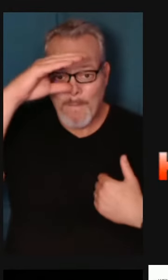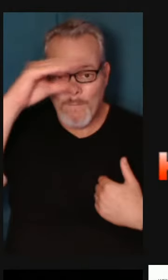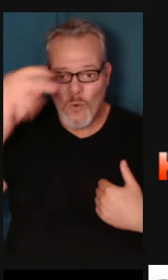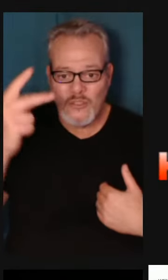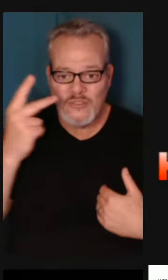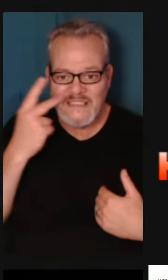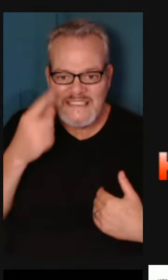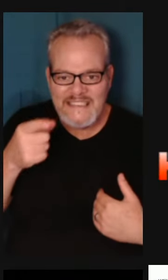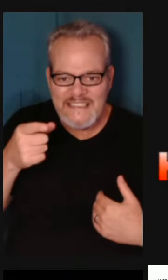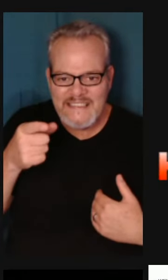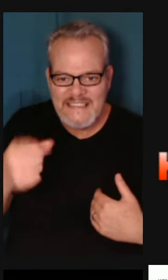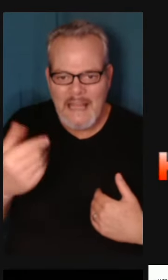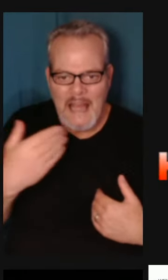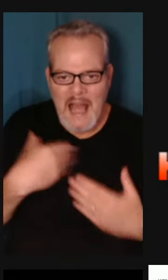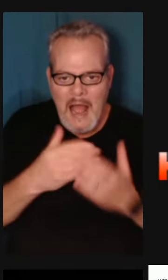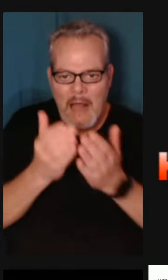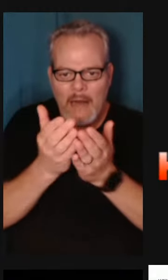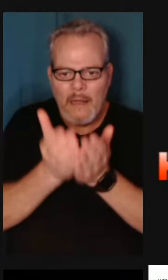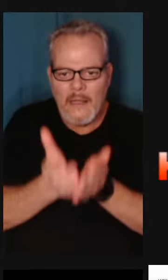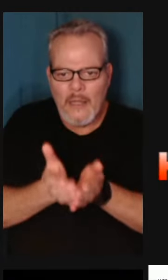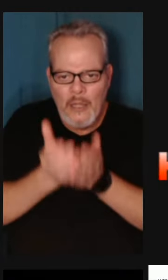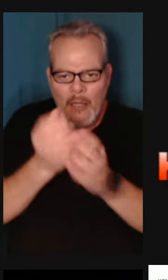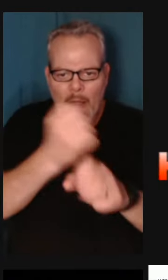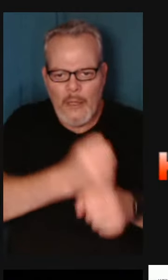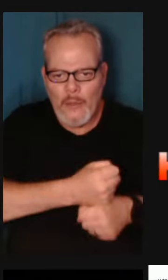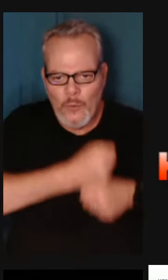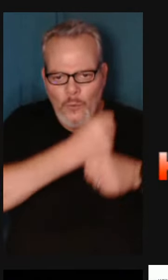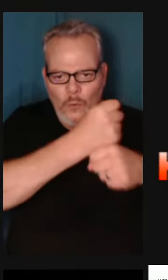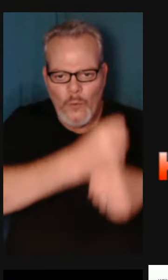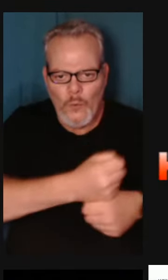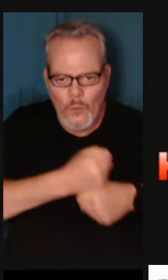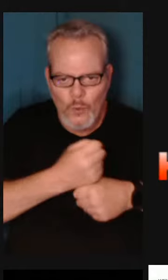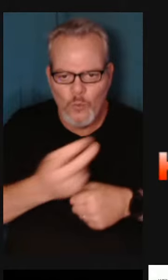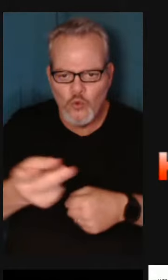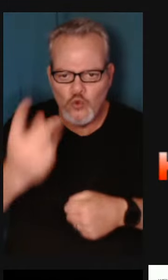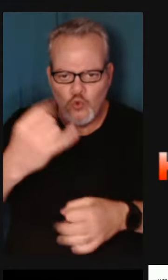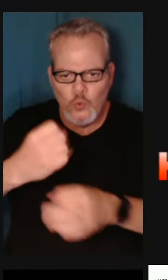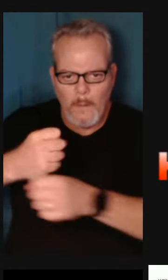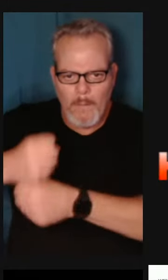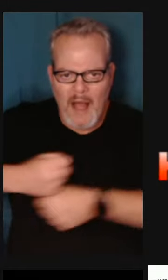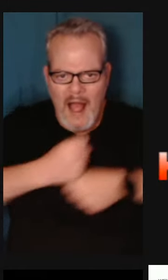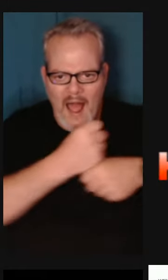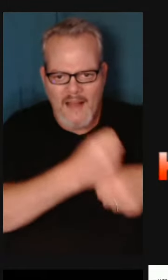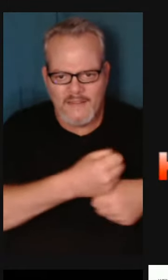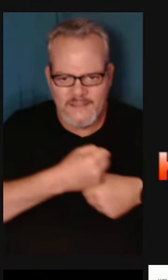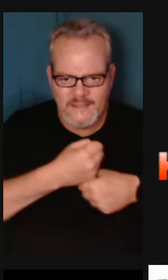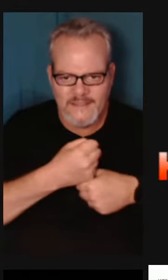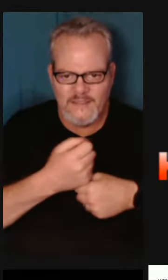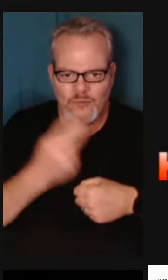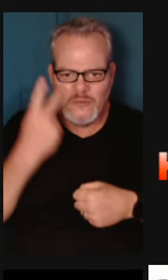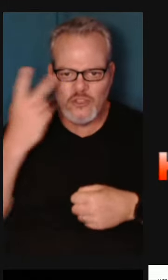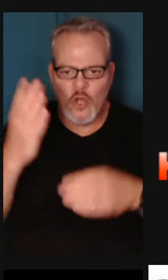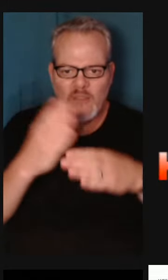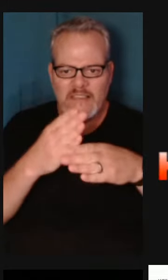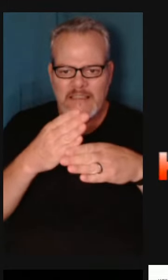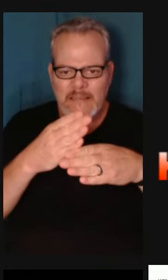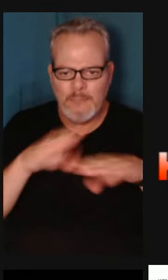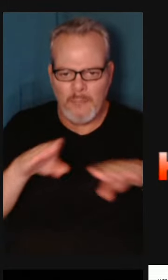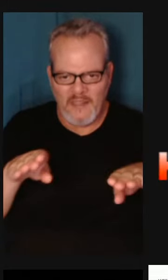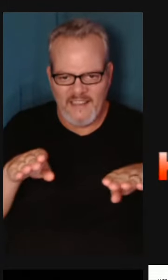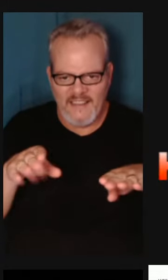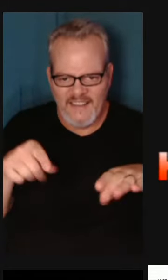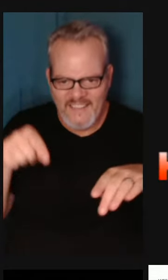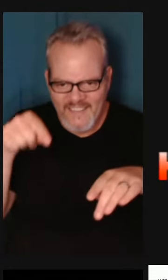burial canoe. 2 paddles were crossed inside. There was a split following the grain at the bottom, making